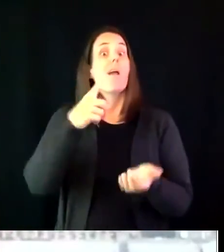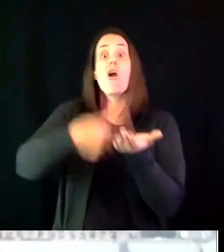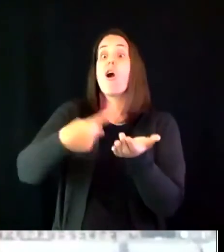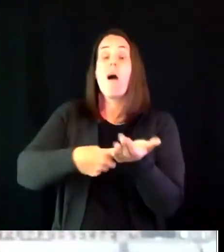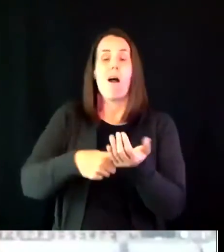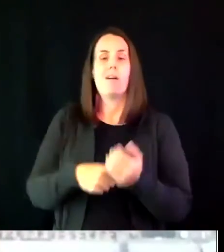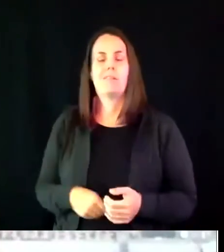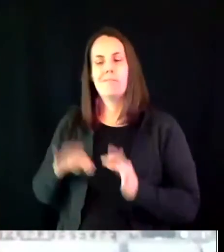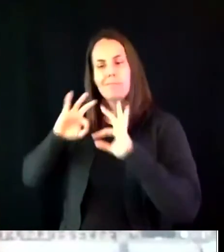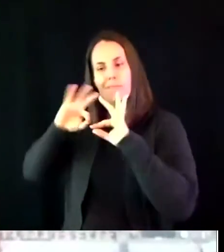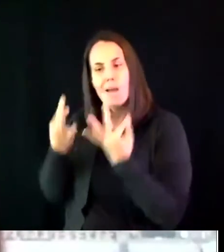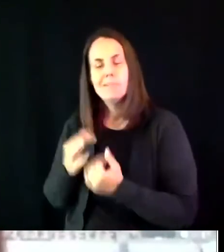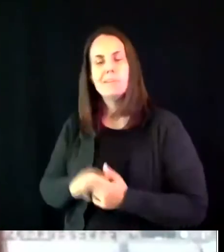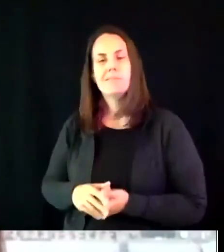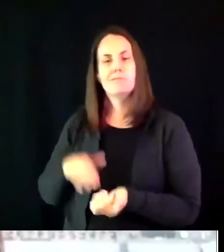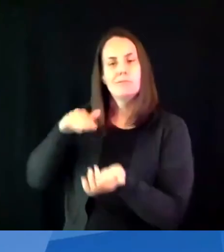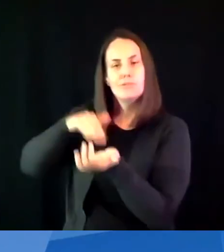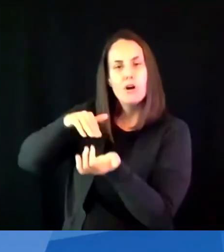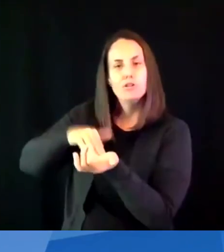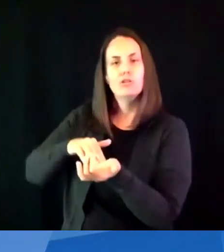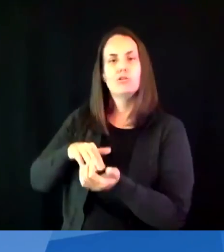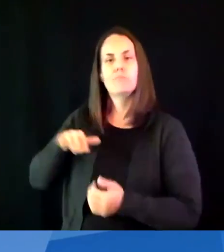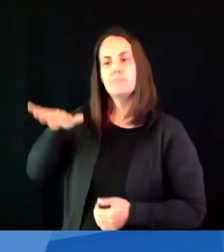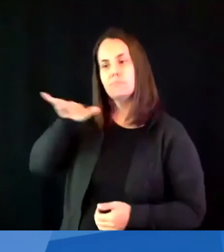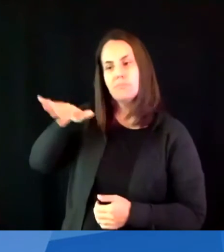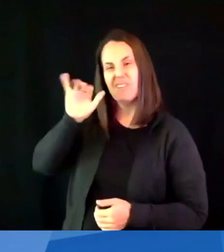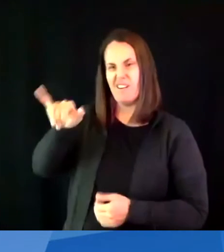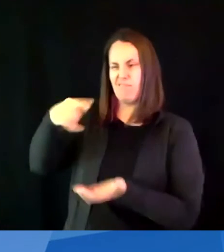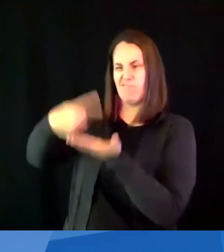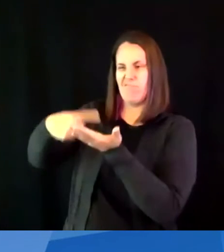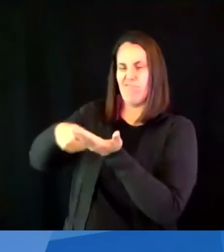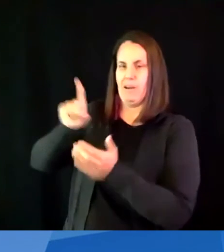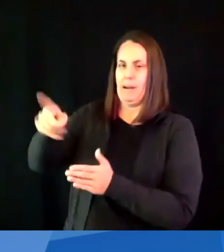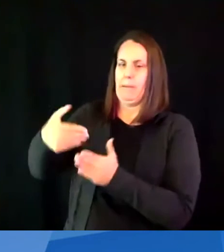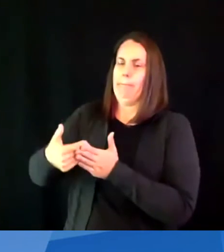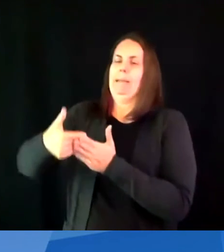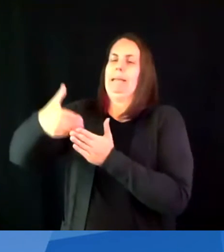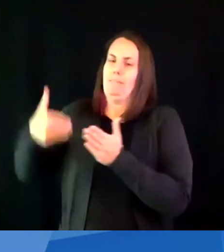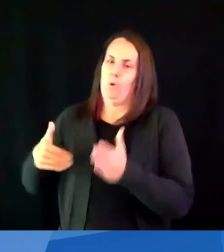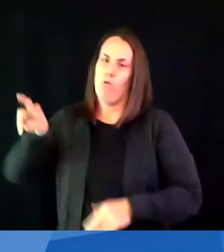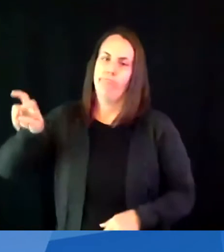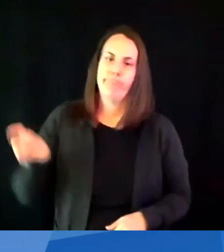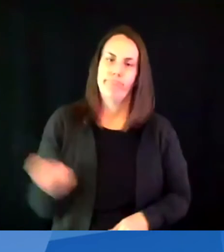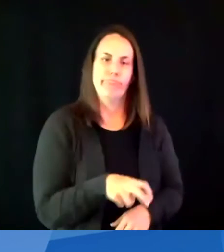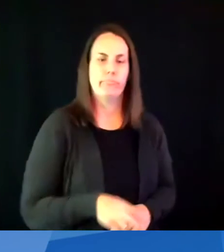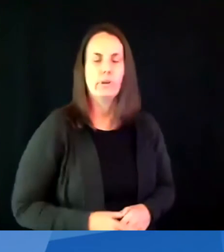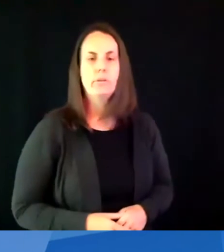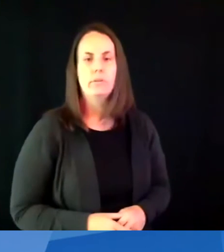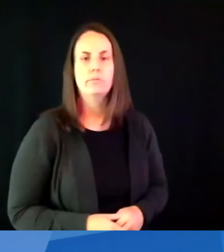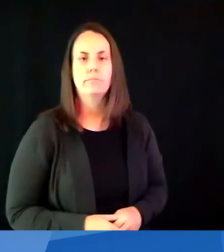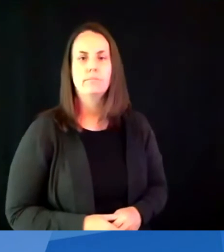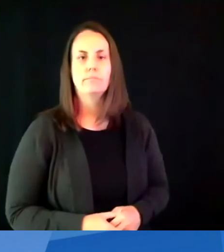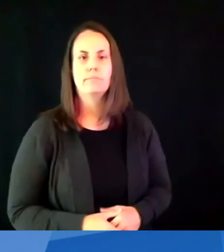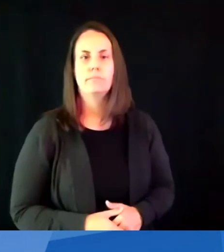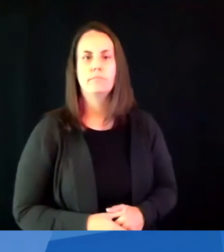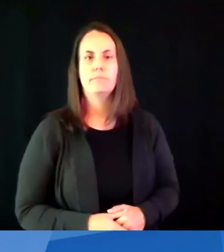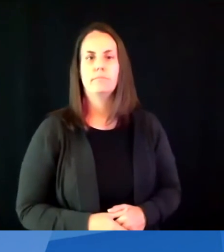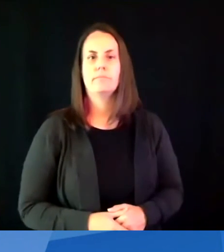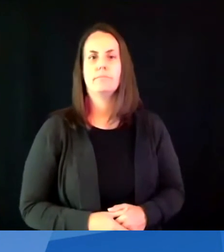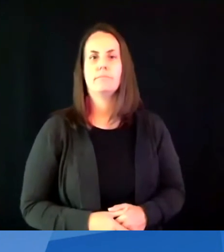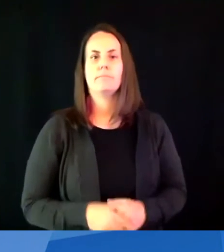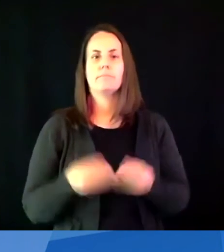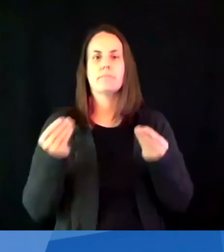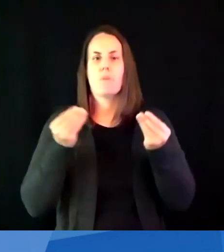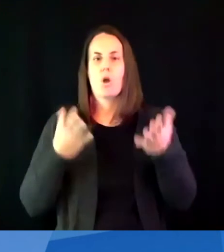transferred. All right, thank you for that. Why don't we try Katie Anderson, WBAY in Green